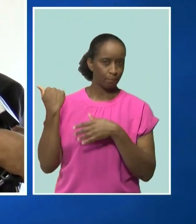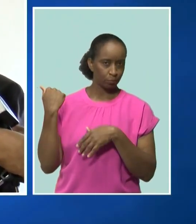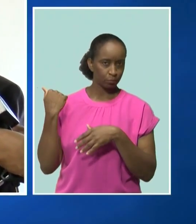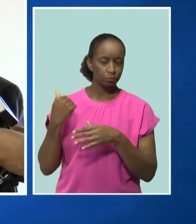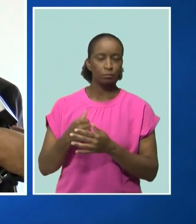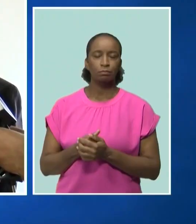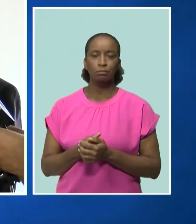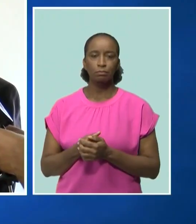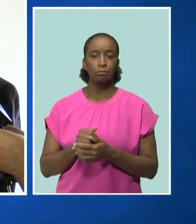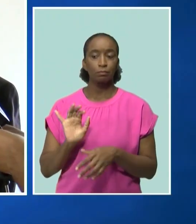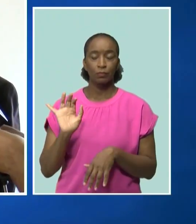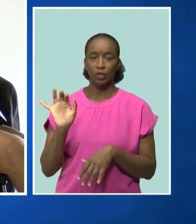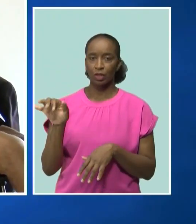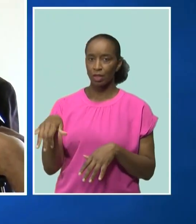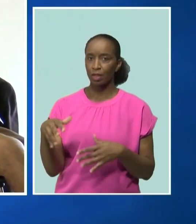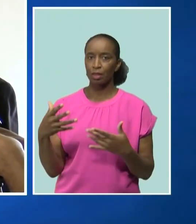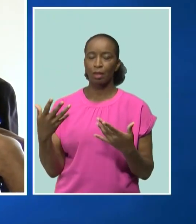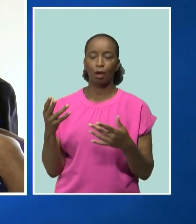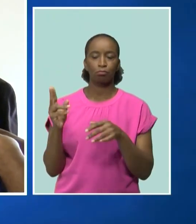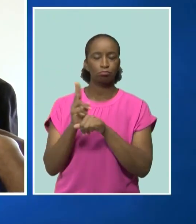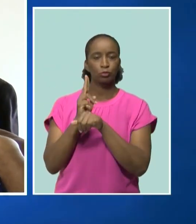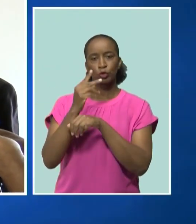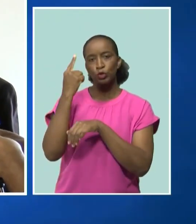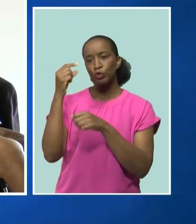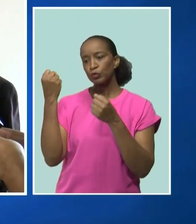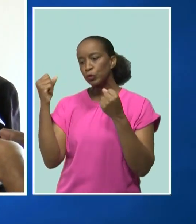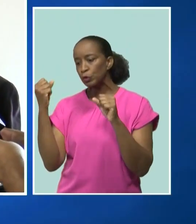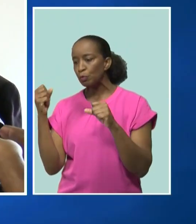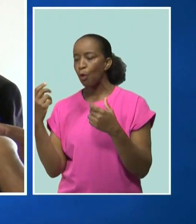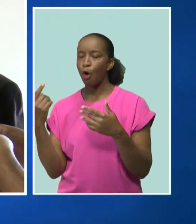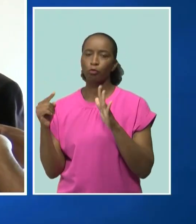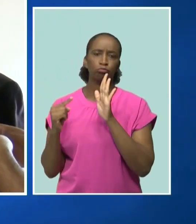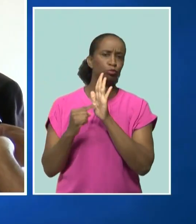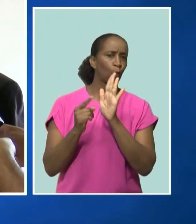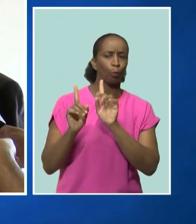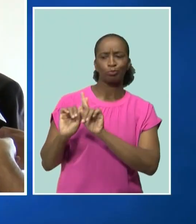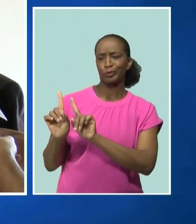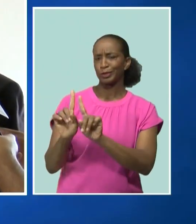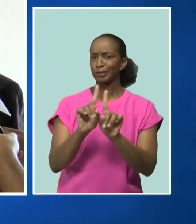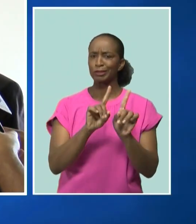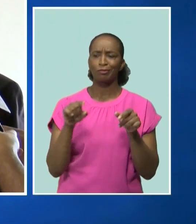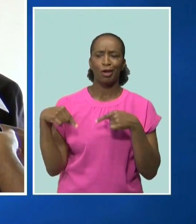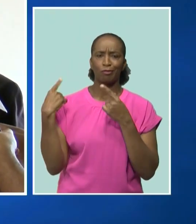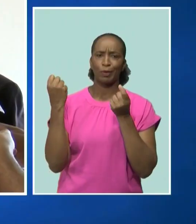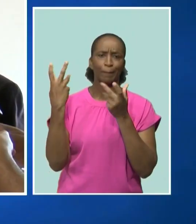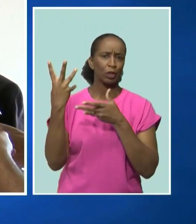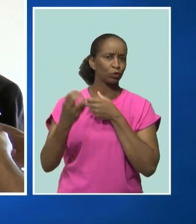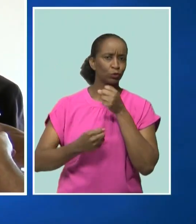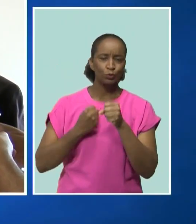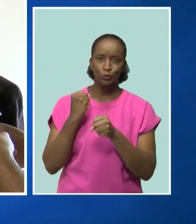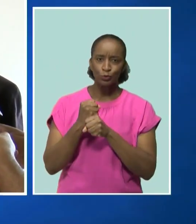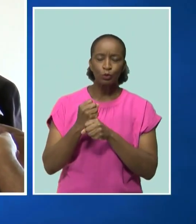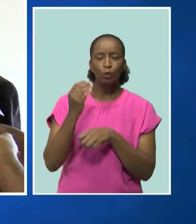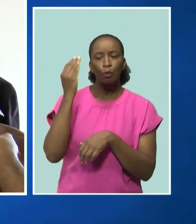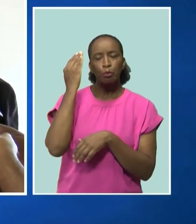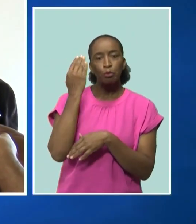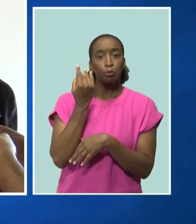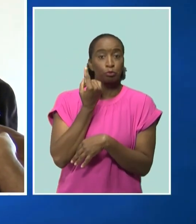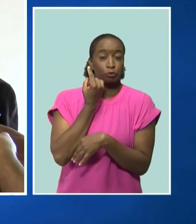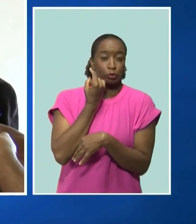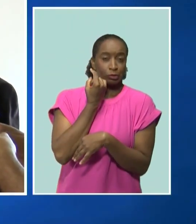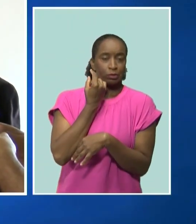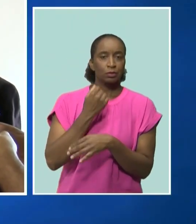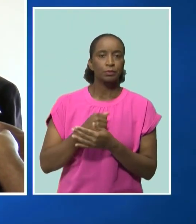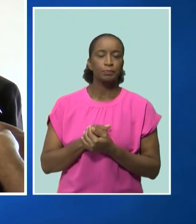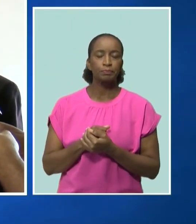which has been the home of indoor sports and entertainment for many years. And you know that in the last week or two,